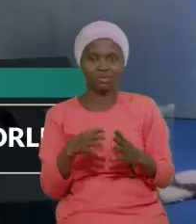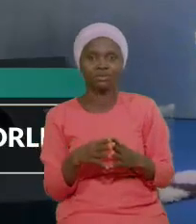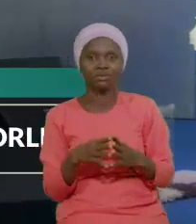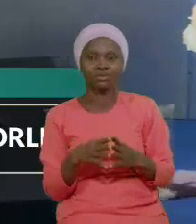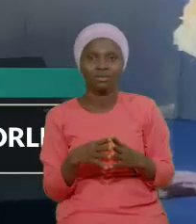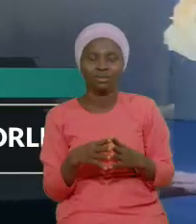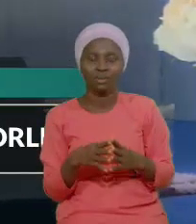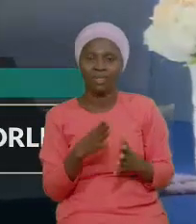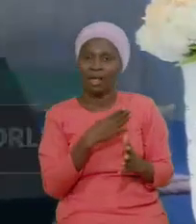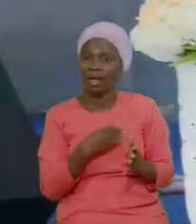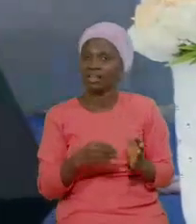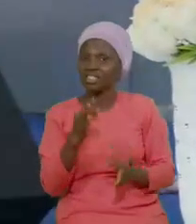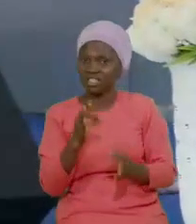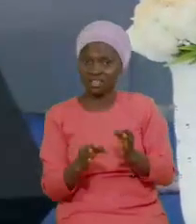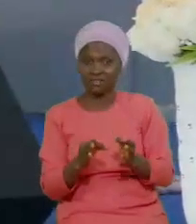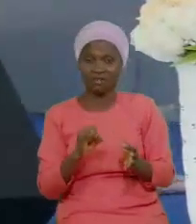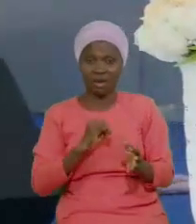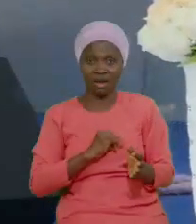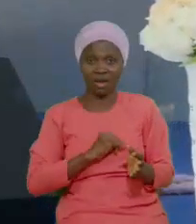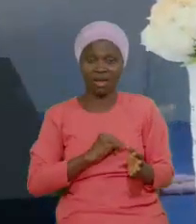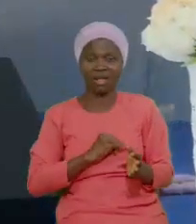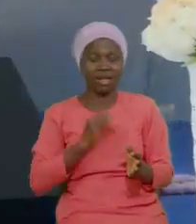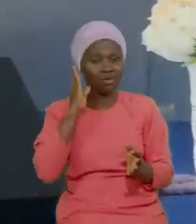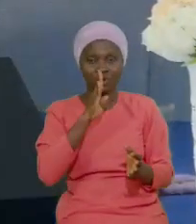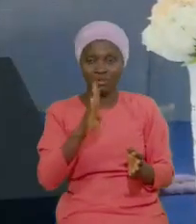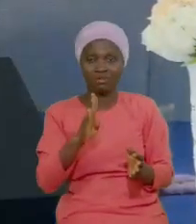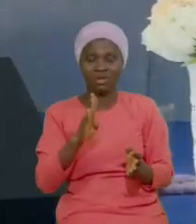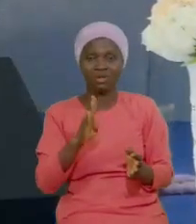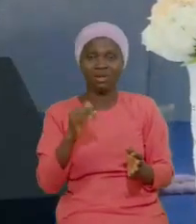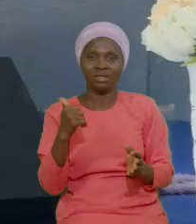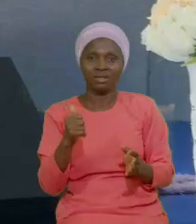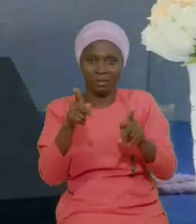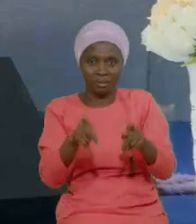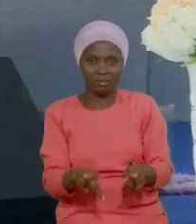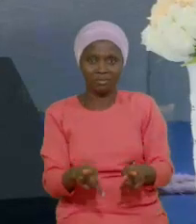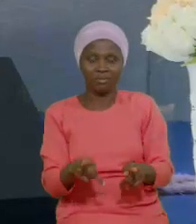And if we're going to be agents of change in our world,